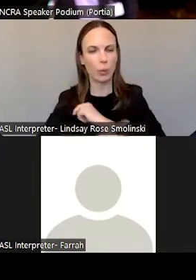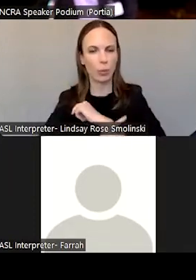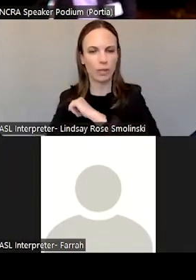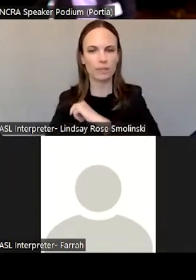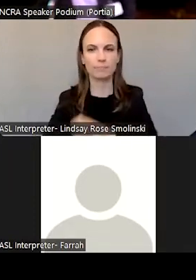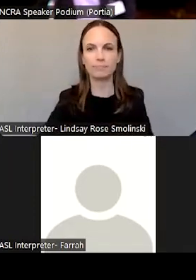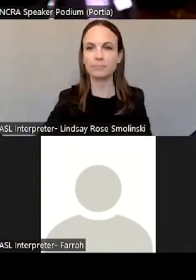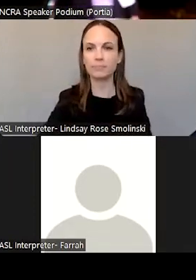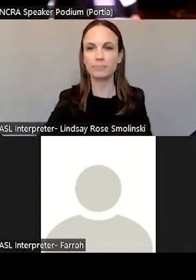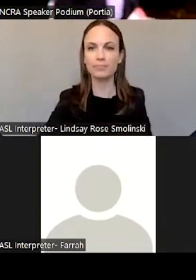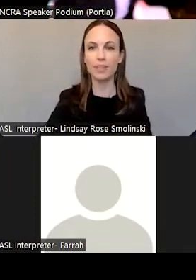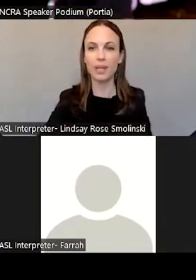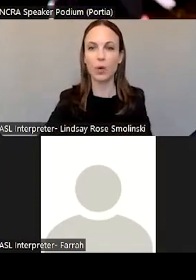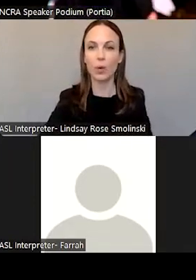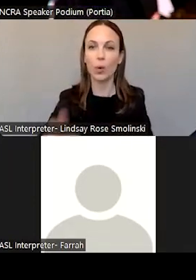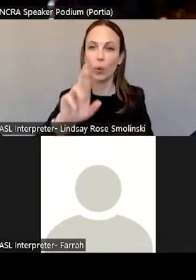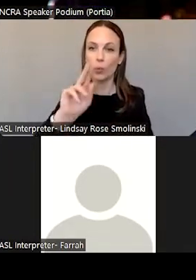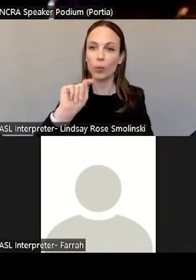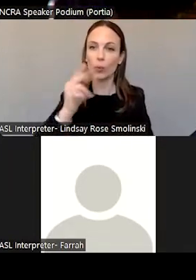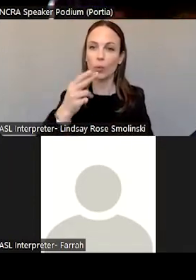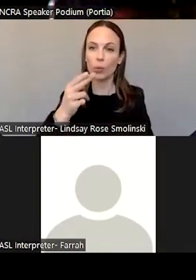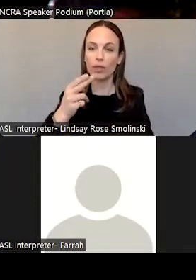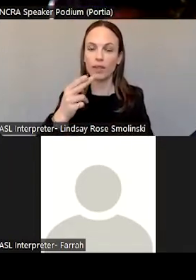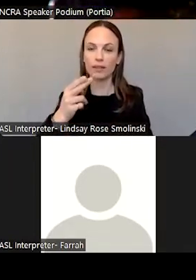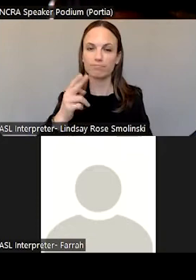channeling Jessica.